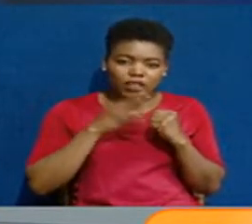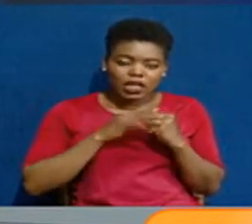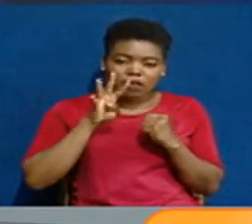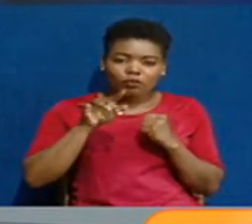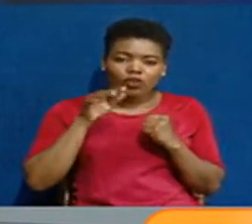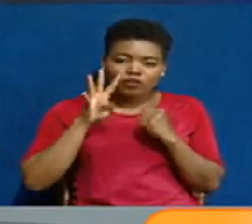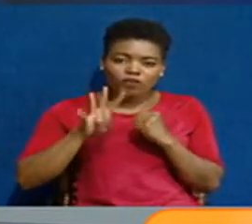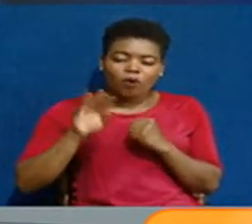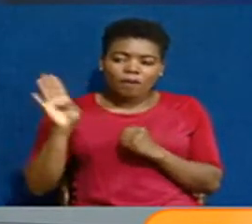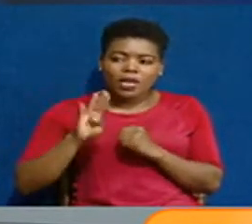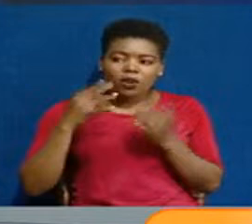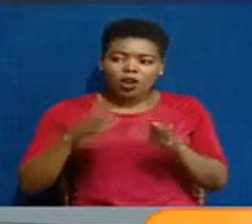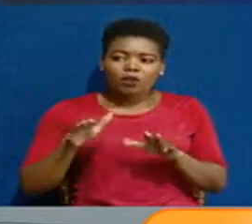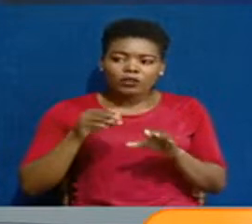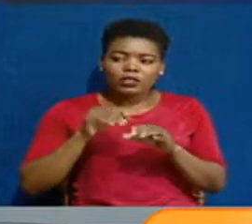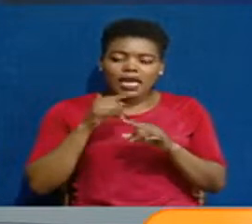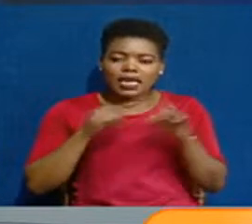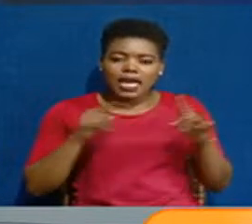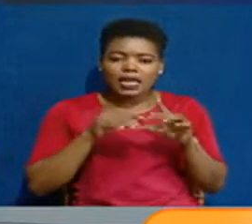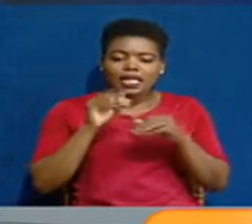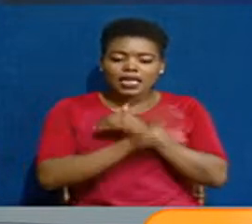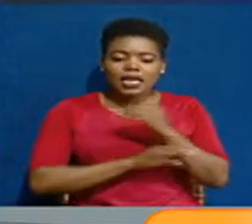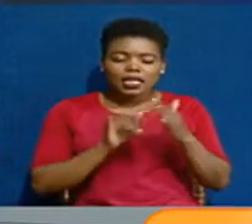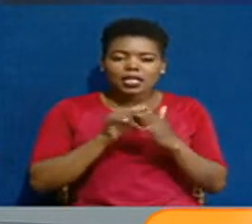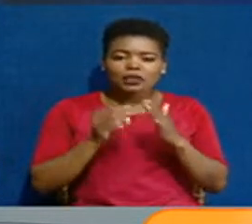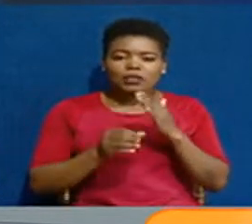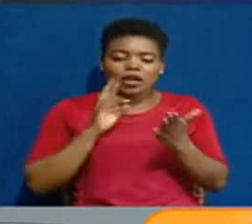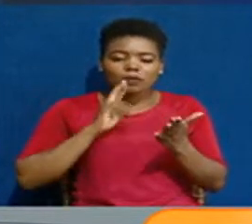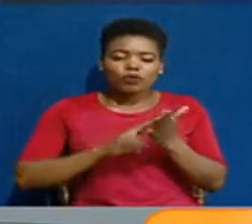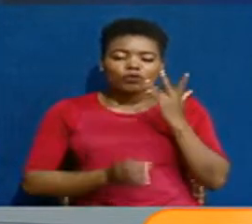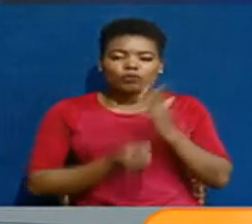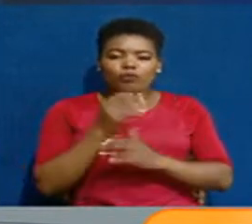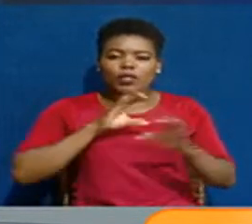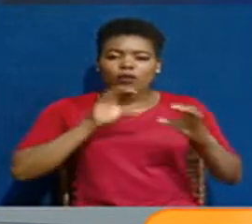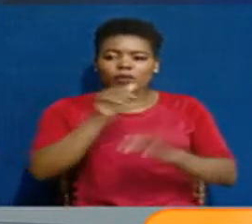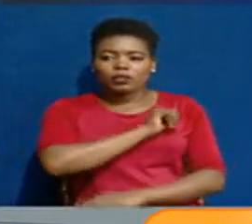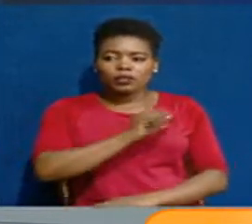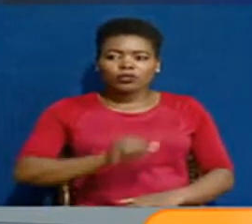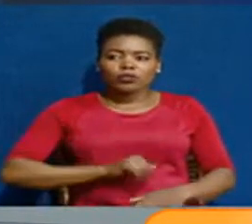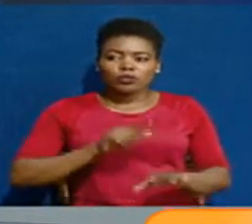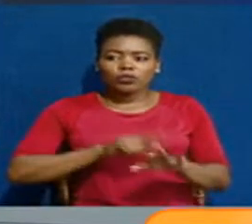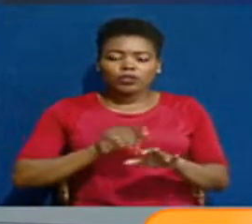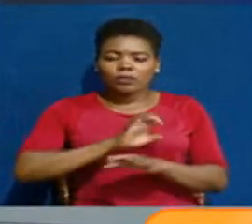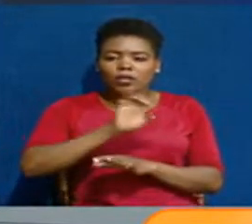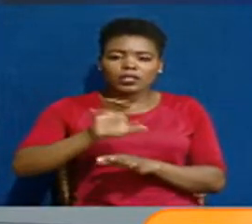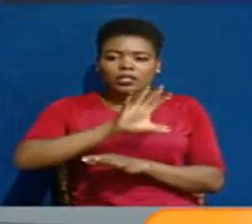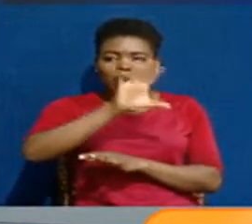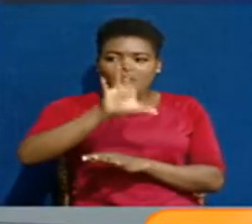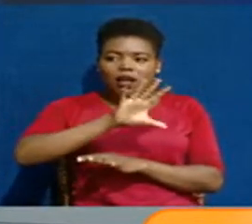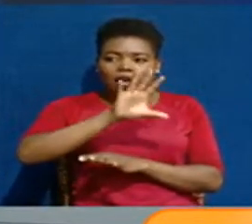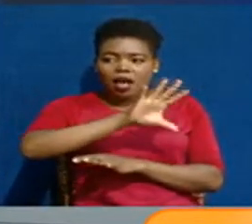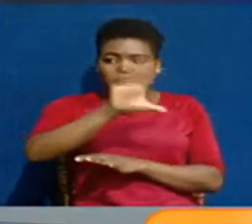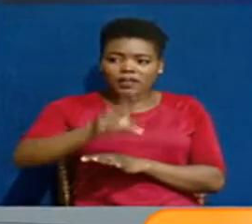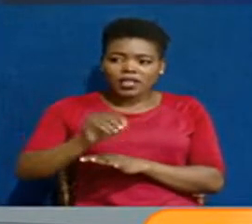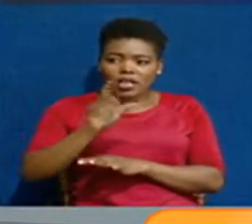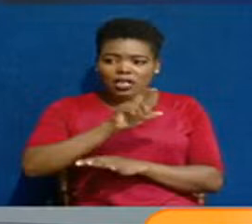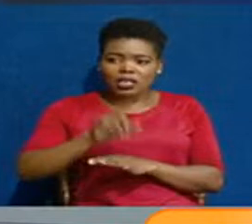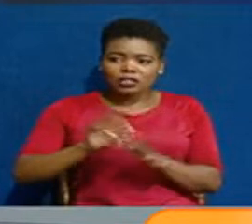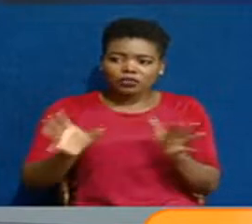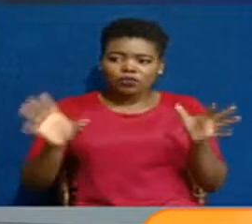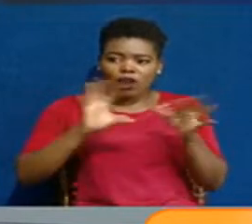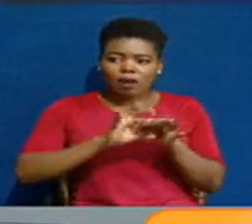annually. This was revealed by the Communications Authority during the Africa Regional Cyber Sector Collaboration